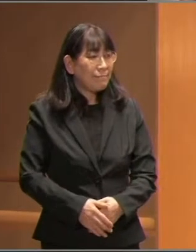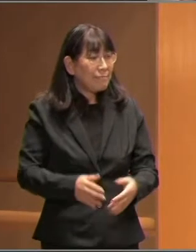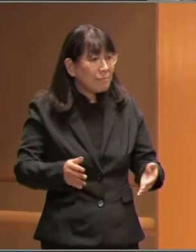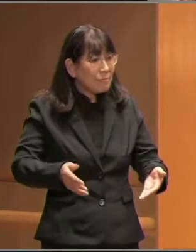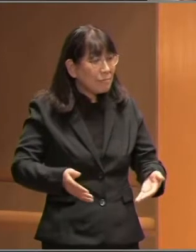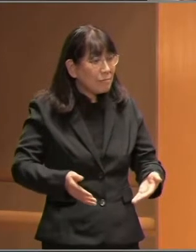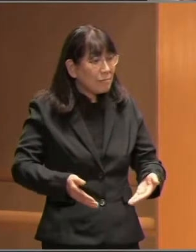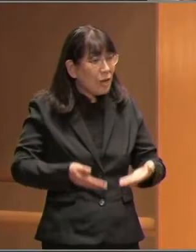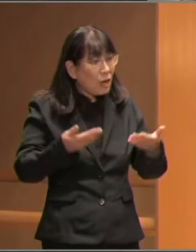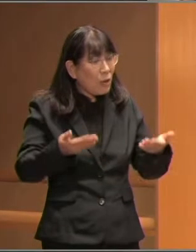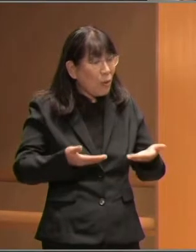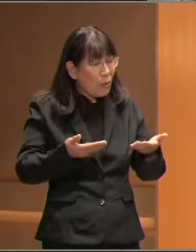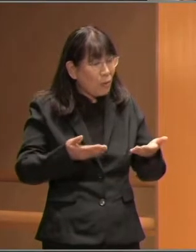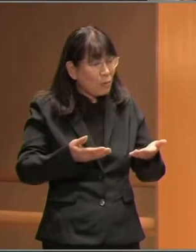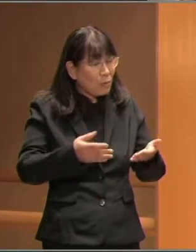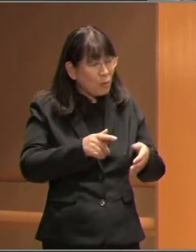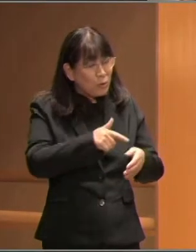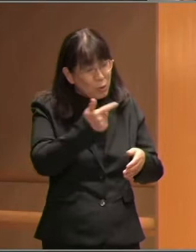and it's lightweight.